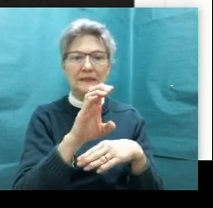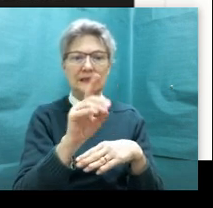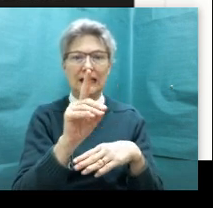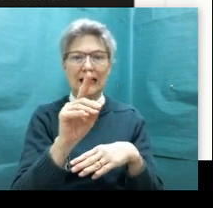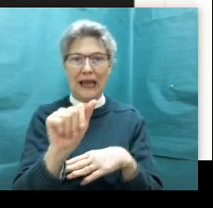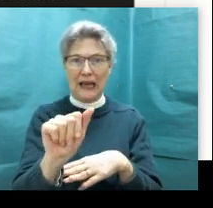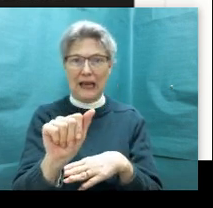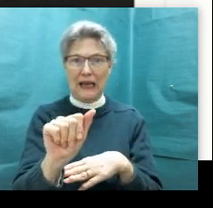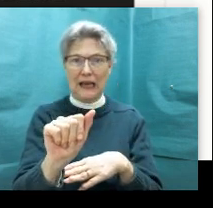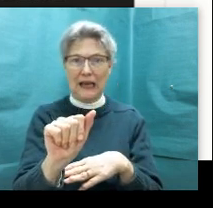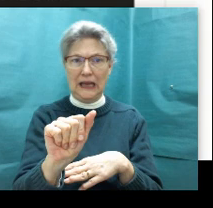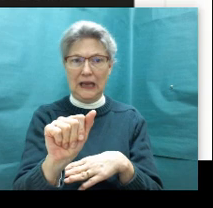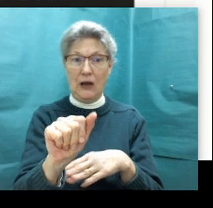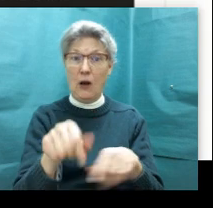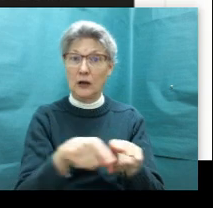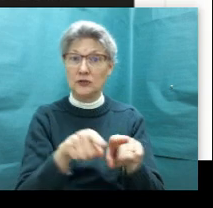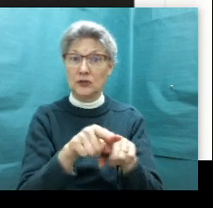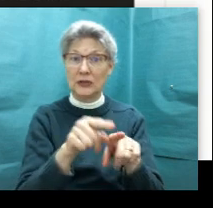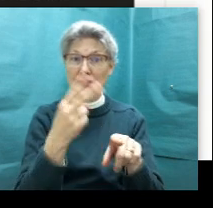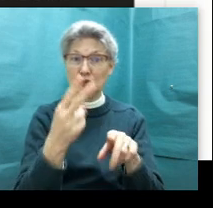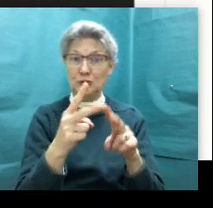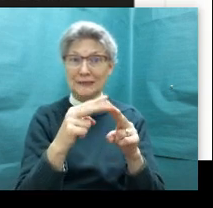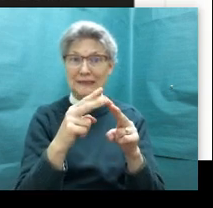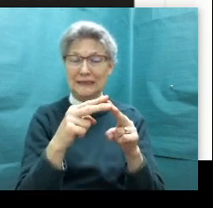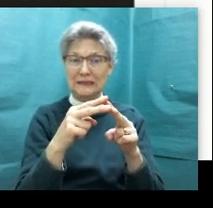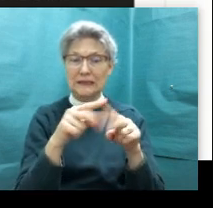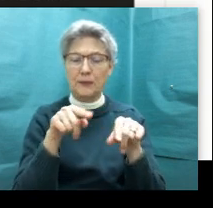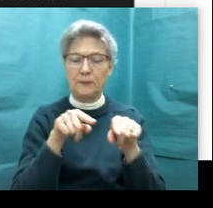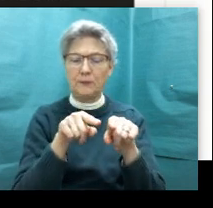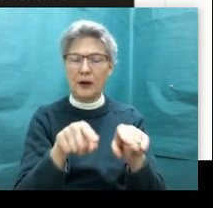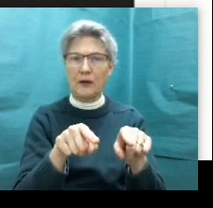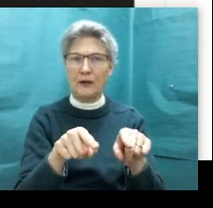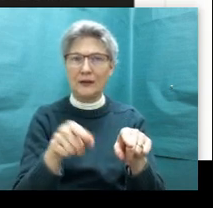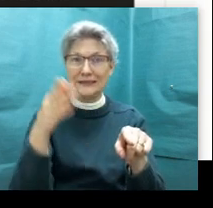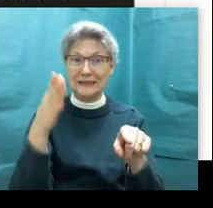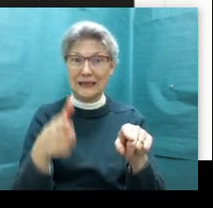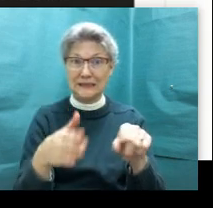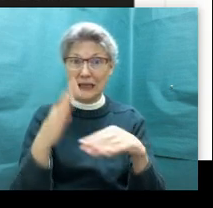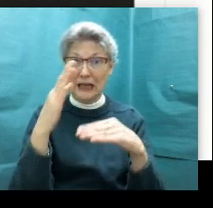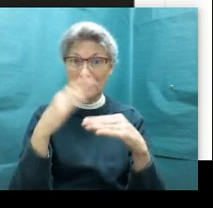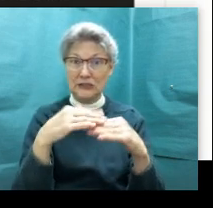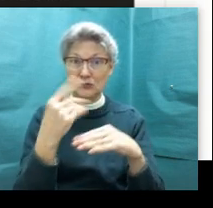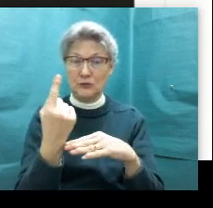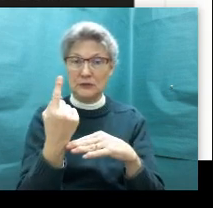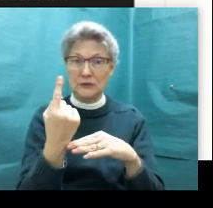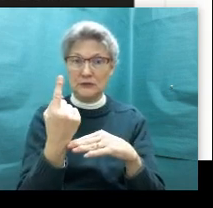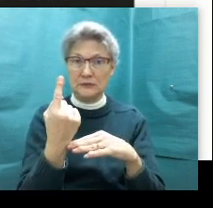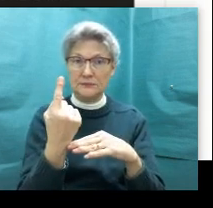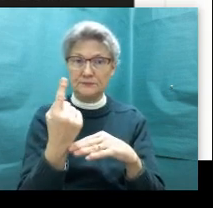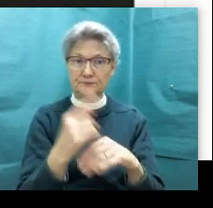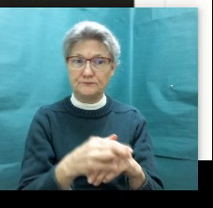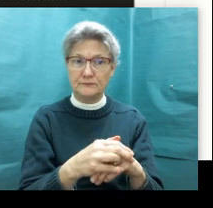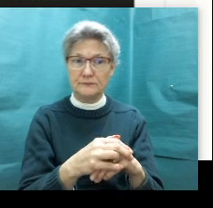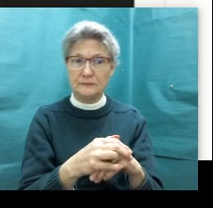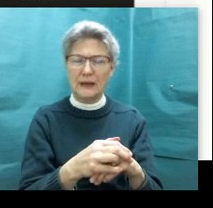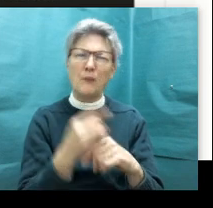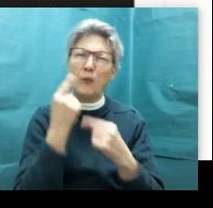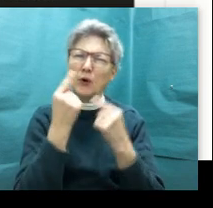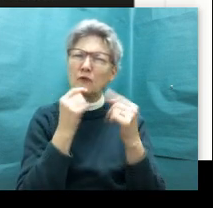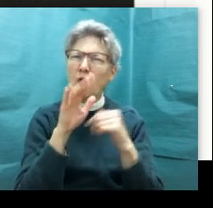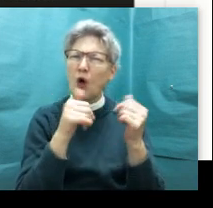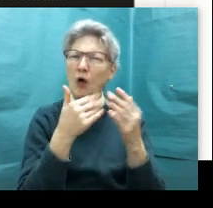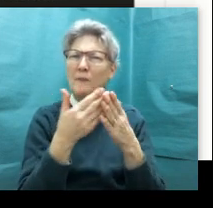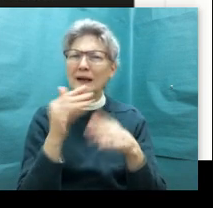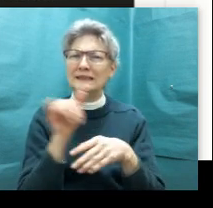BCDA also has two sets of parallel sides, so that's at least one. I'm wondering if all of my